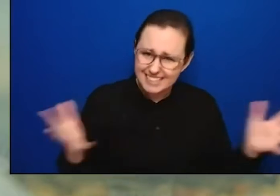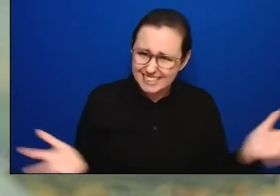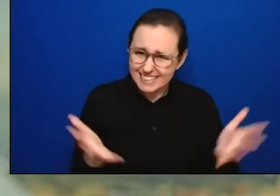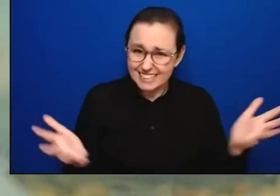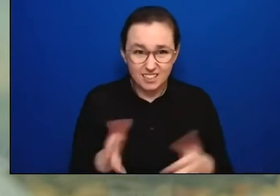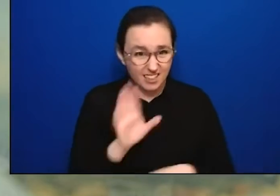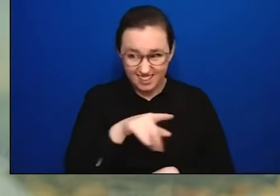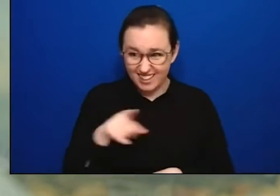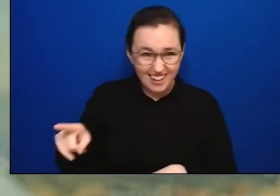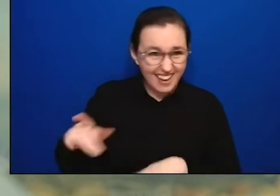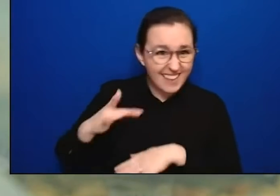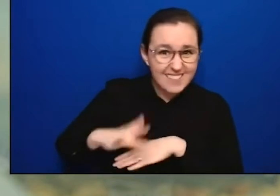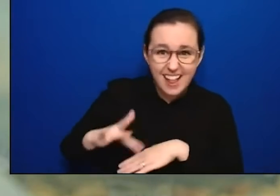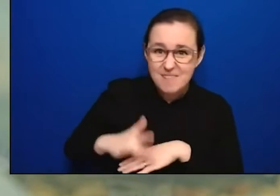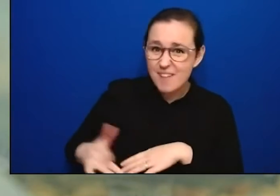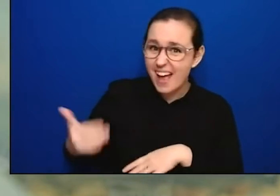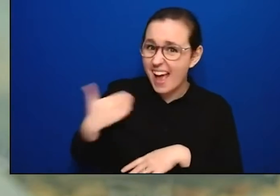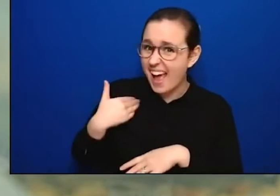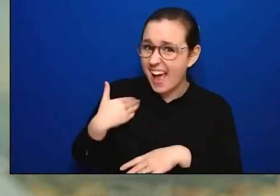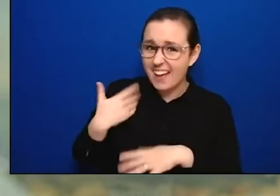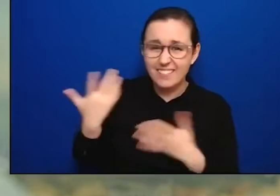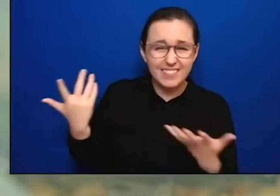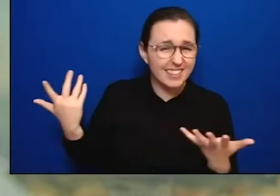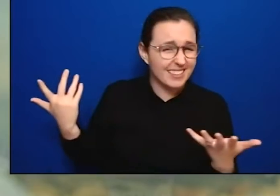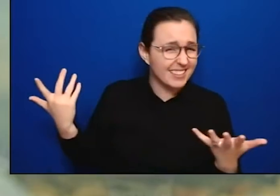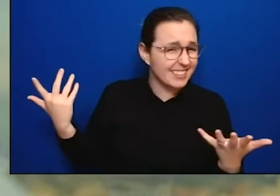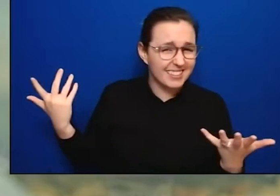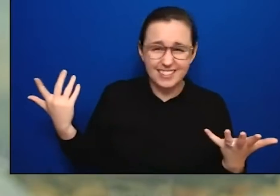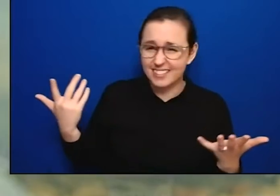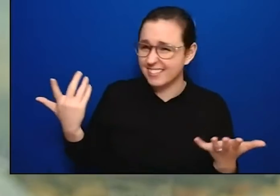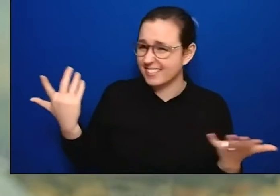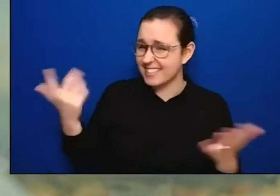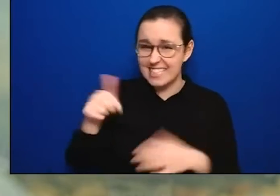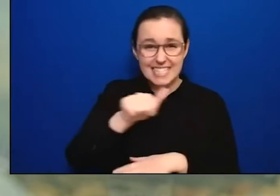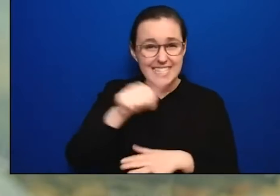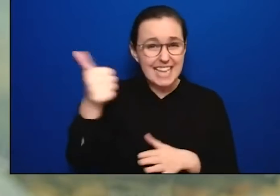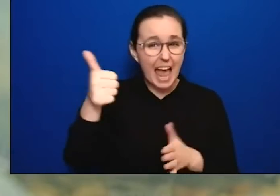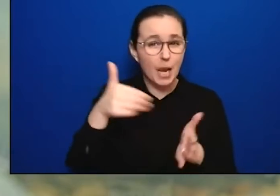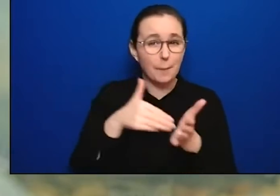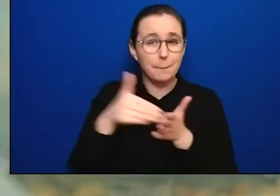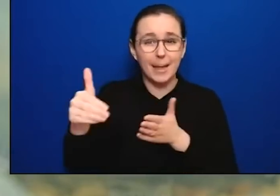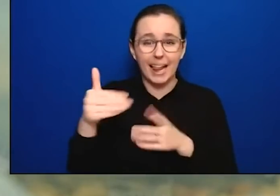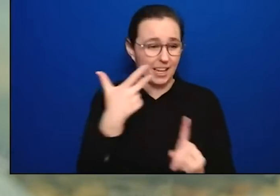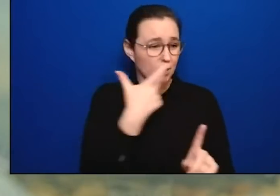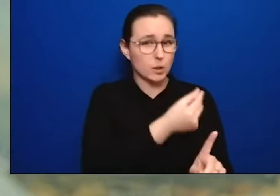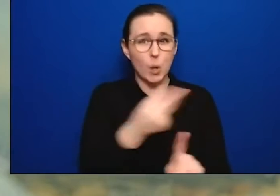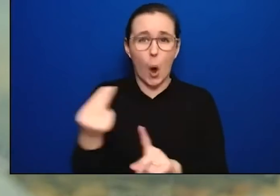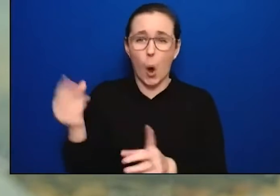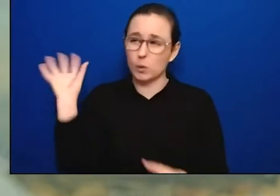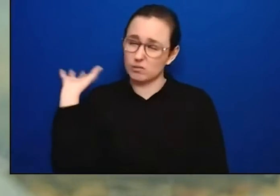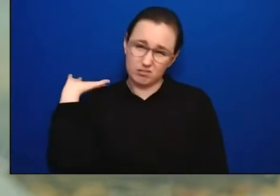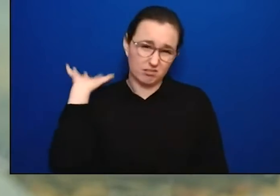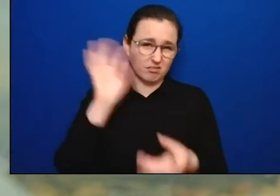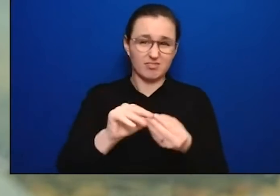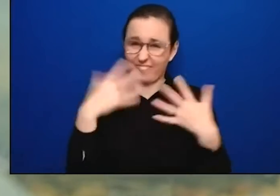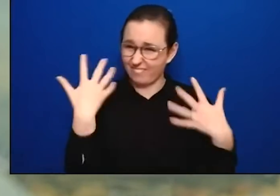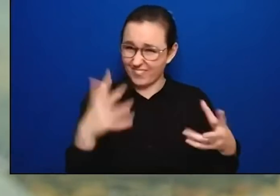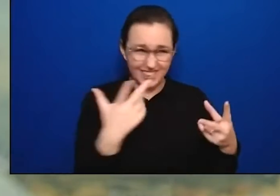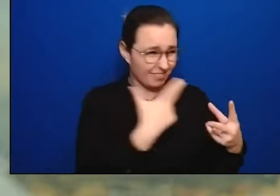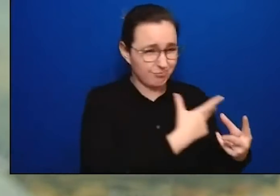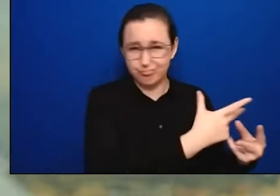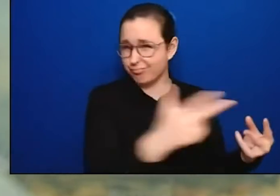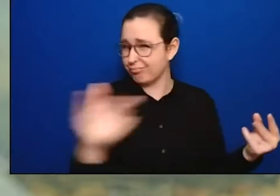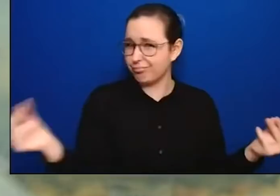first and second dose. We just got to continue to tell them that it's available to them, that millions and millions of people, more than 10 million doses have